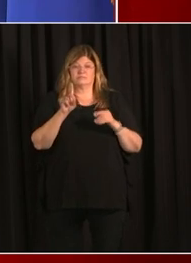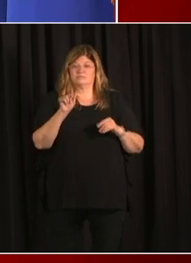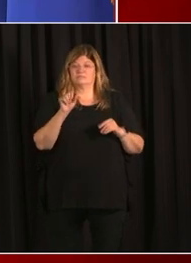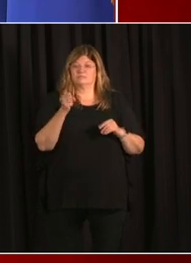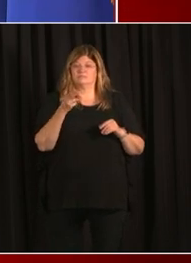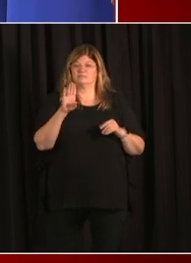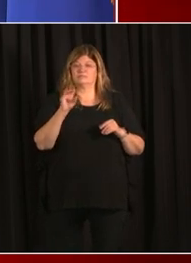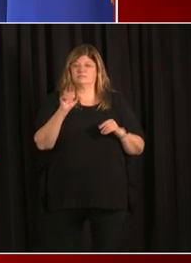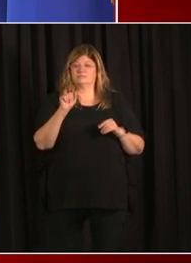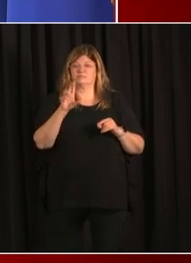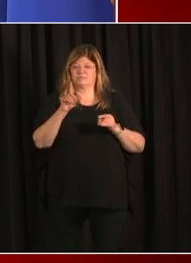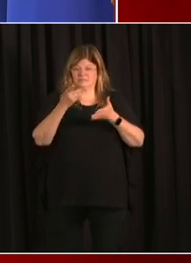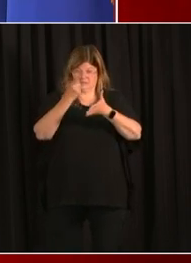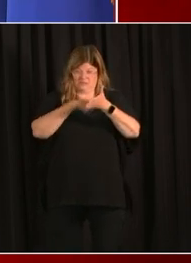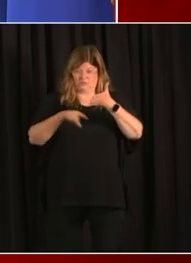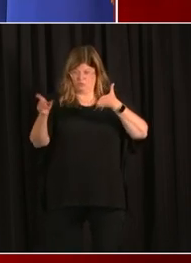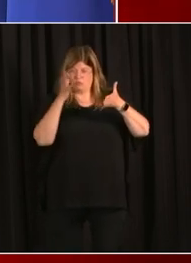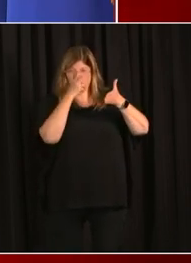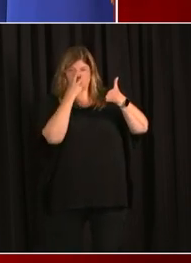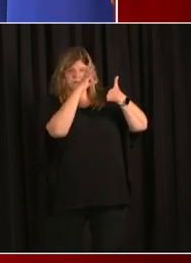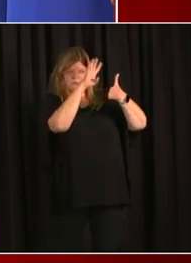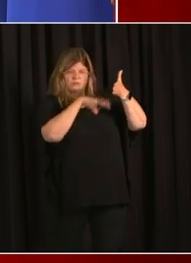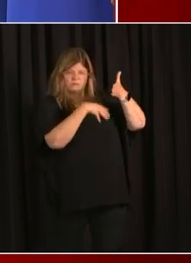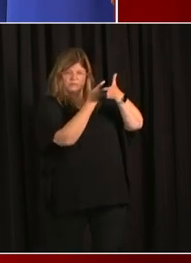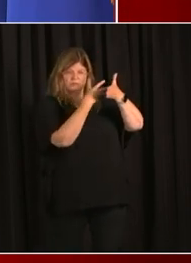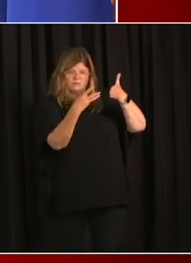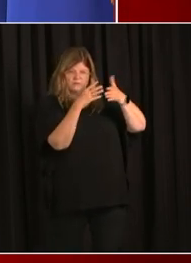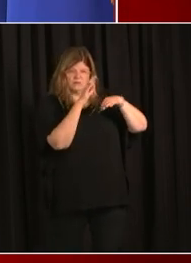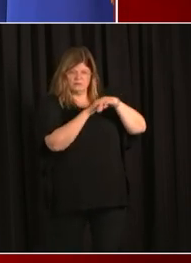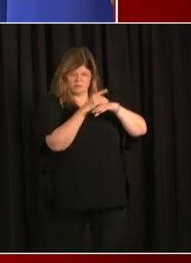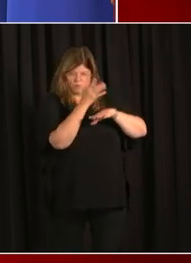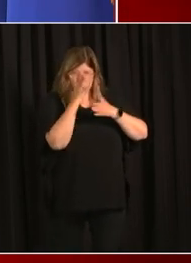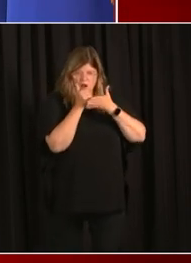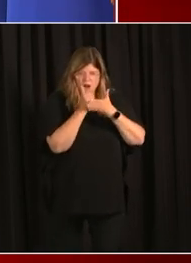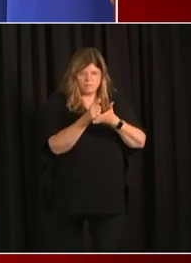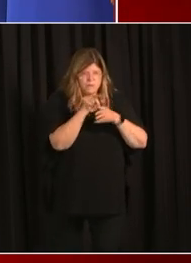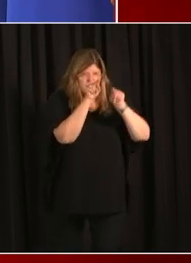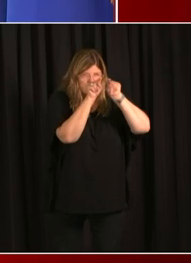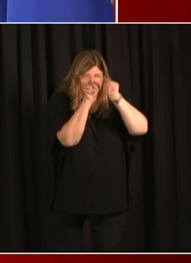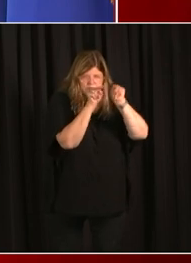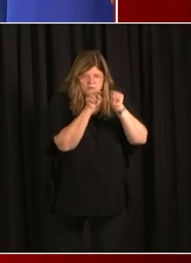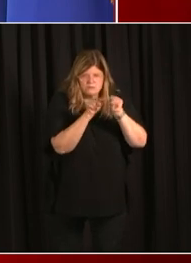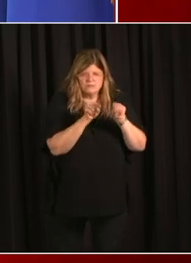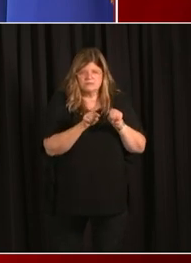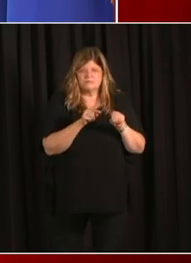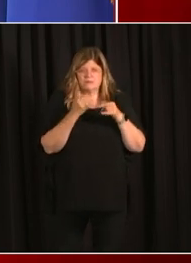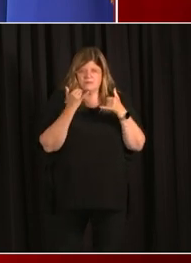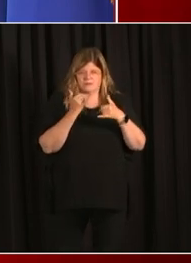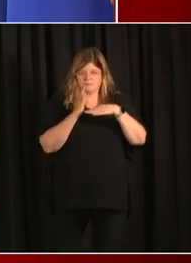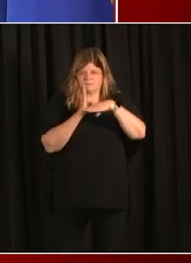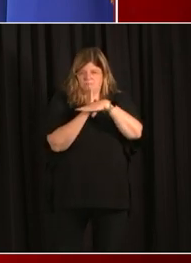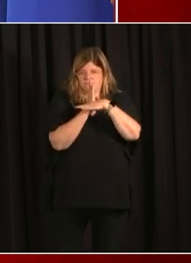that'll help you also be able to put them in those categories. Right now, we're still in moderate. Nothing's changed